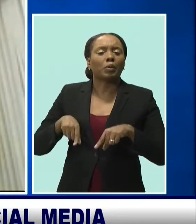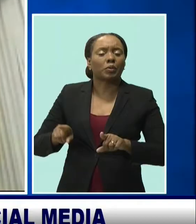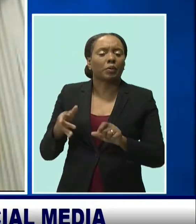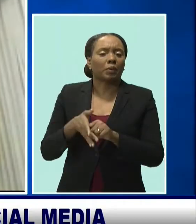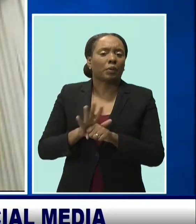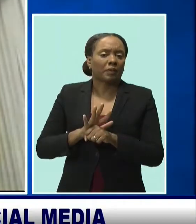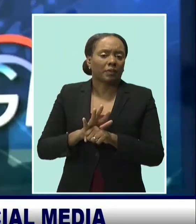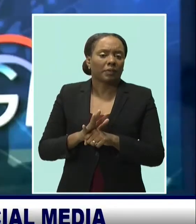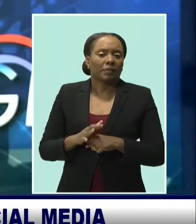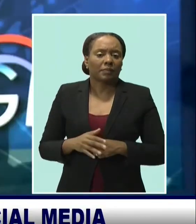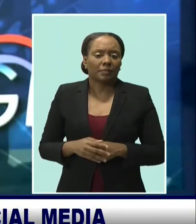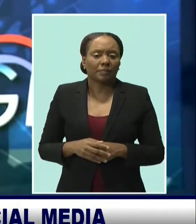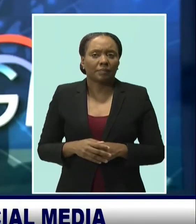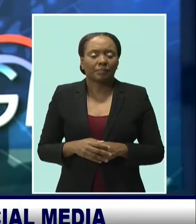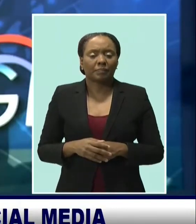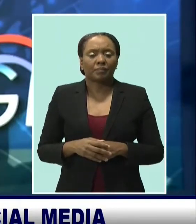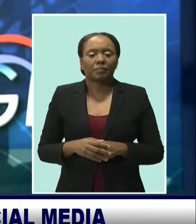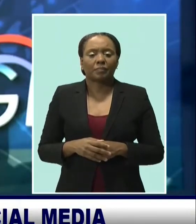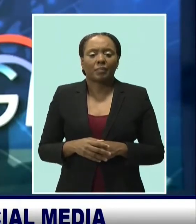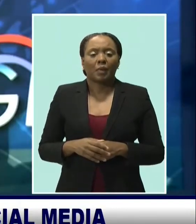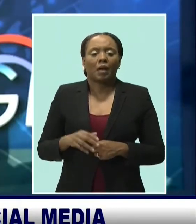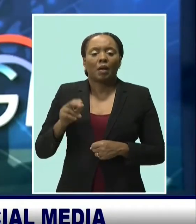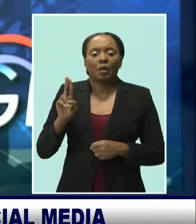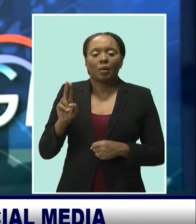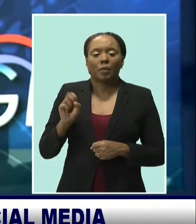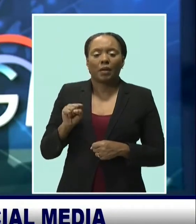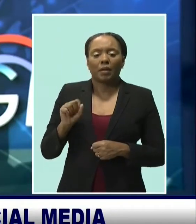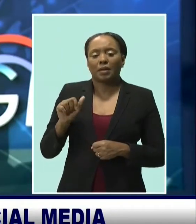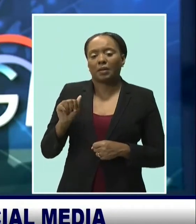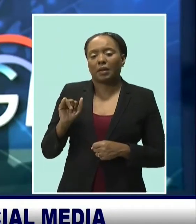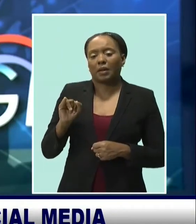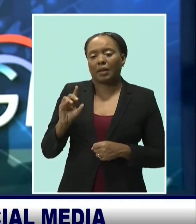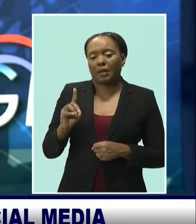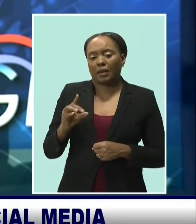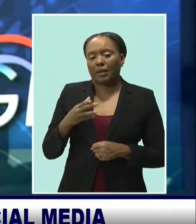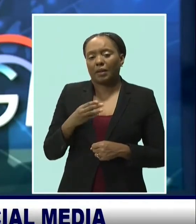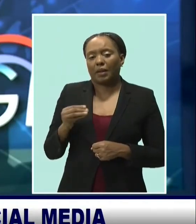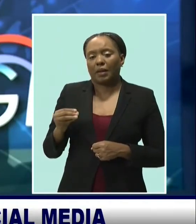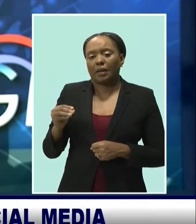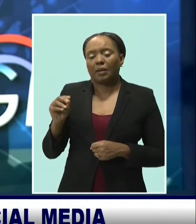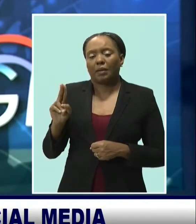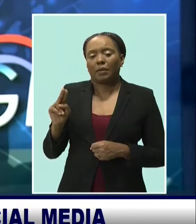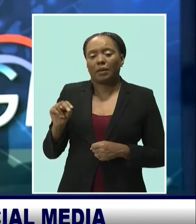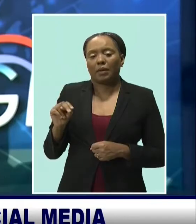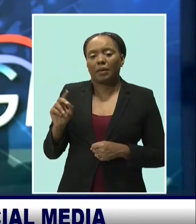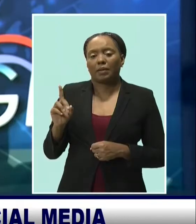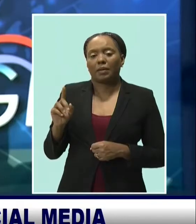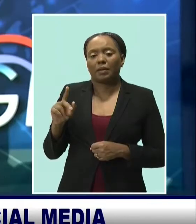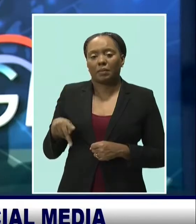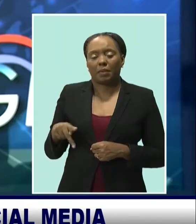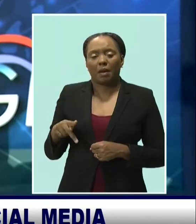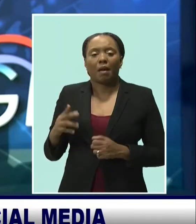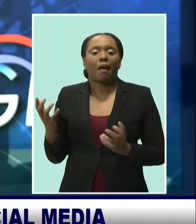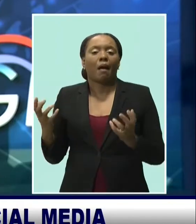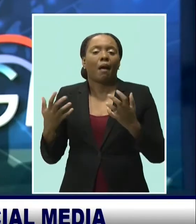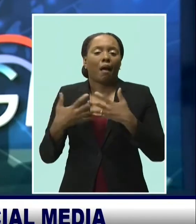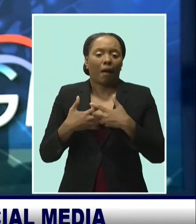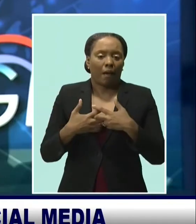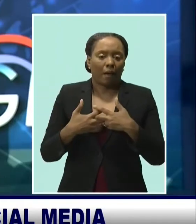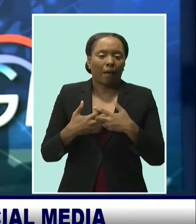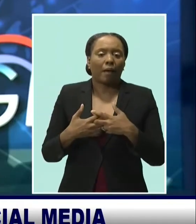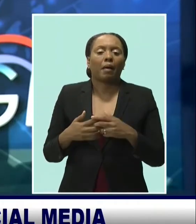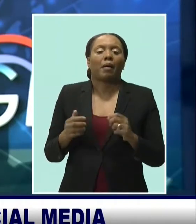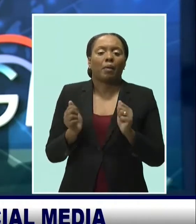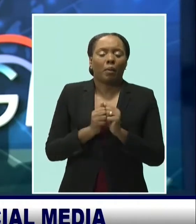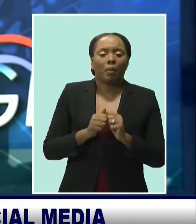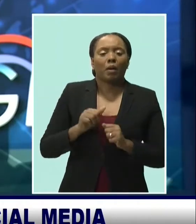pandemic. The training initiative was spearheaded by USAID and the UNDP in partnership with the Office of the Attorney